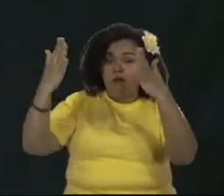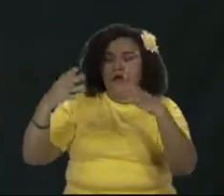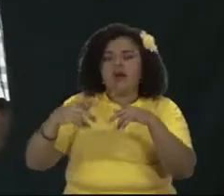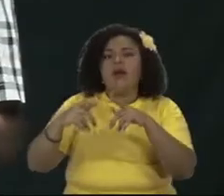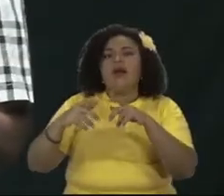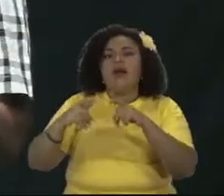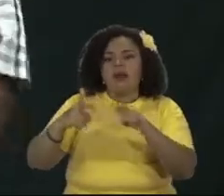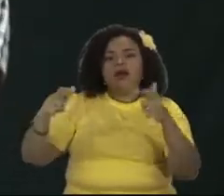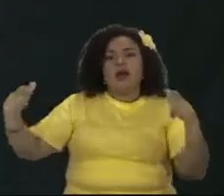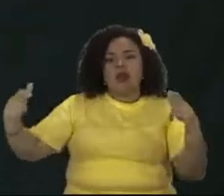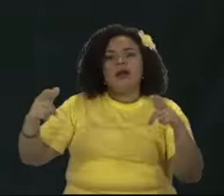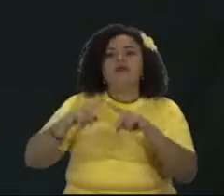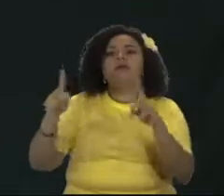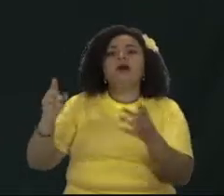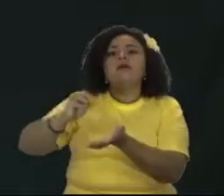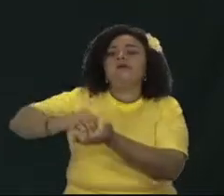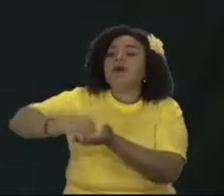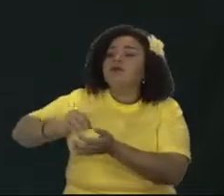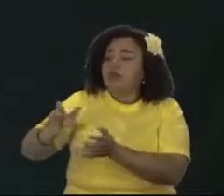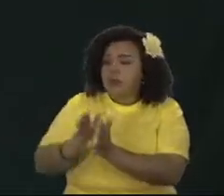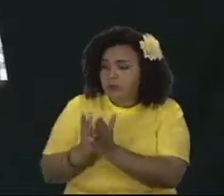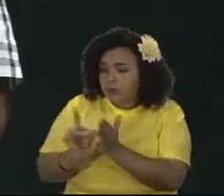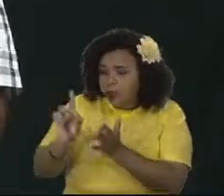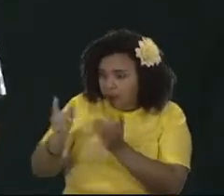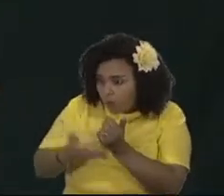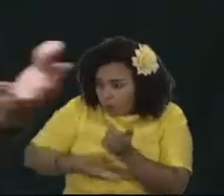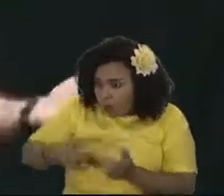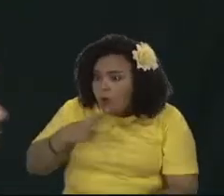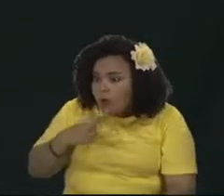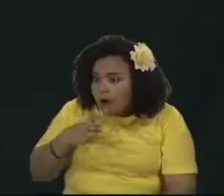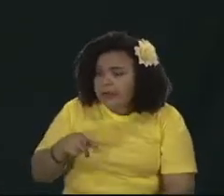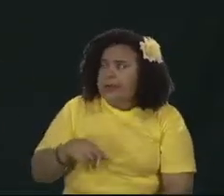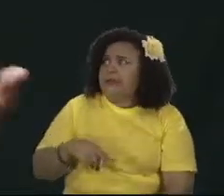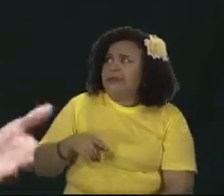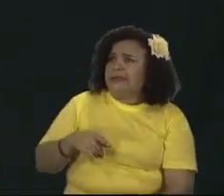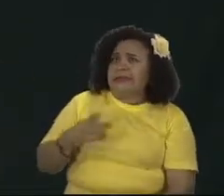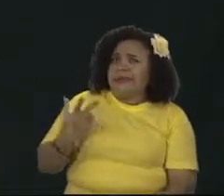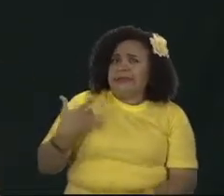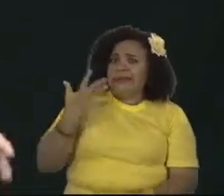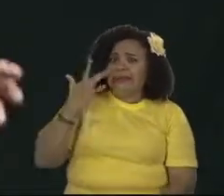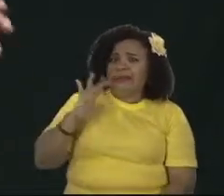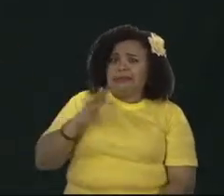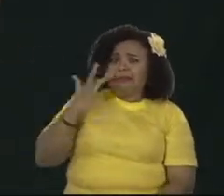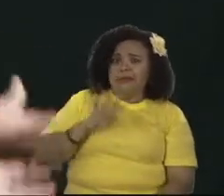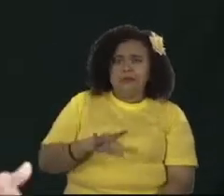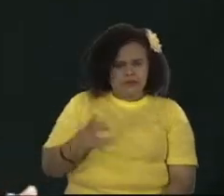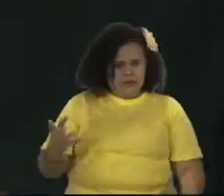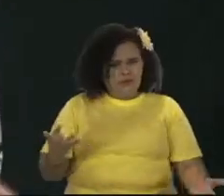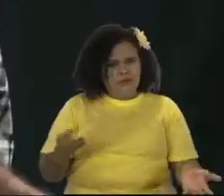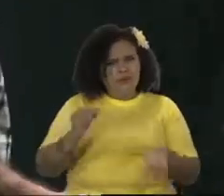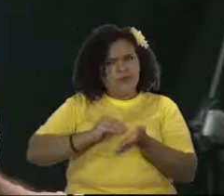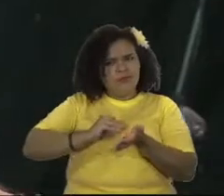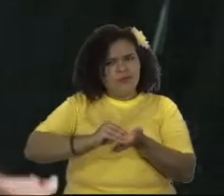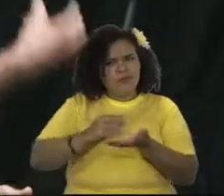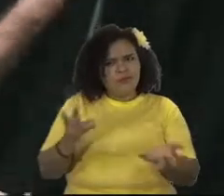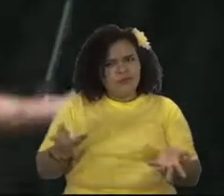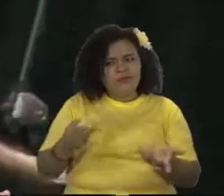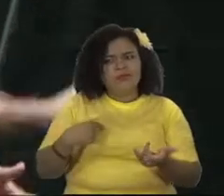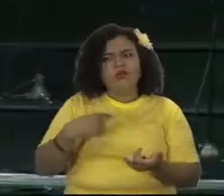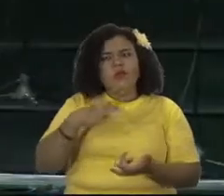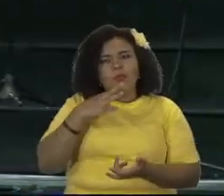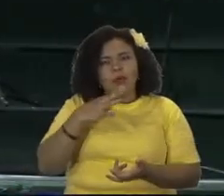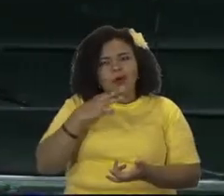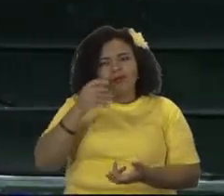And the people, it lacks the knowledge of the truth. That's why we must